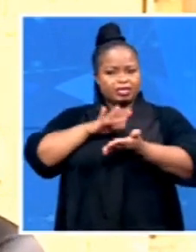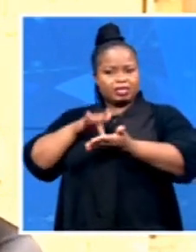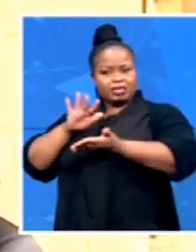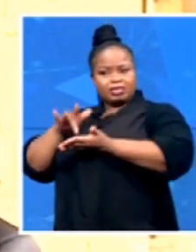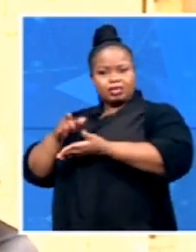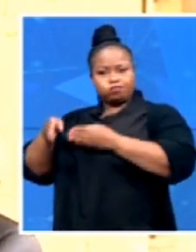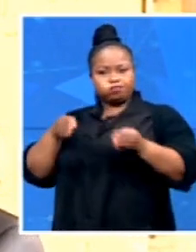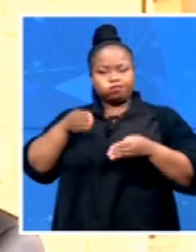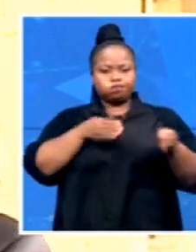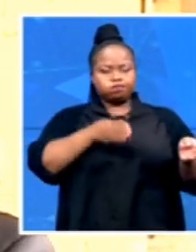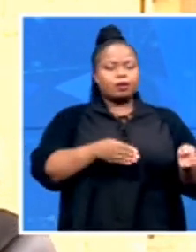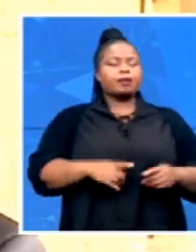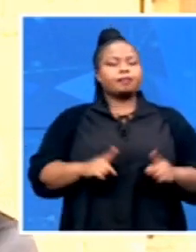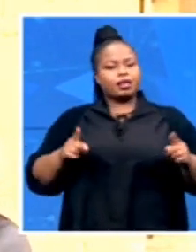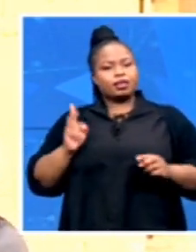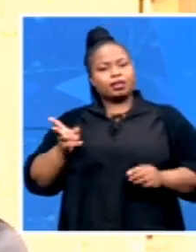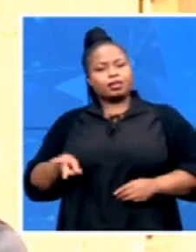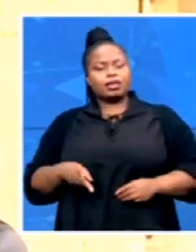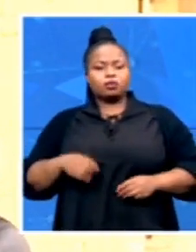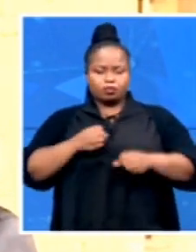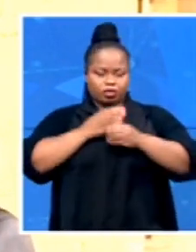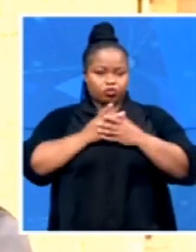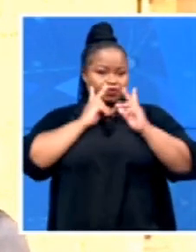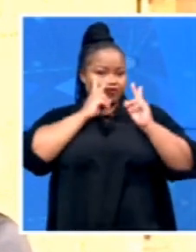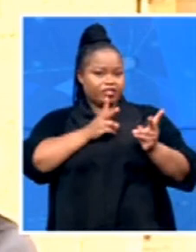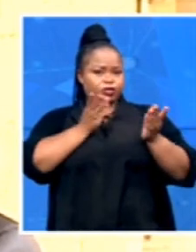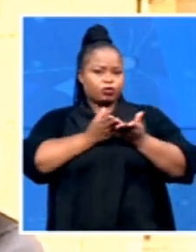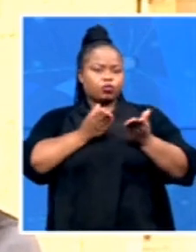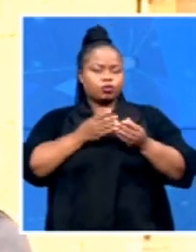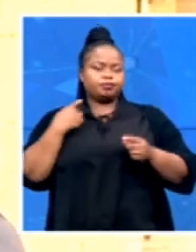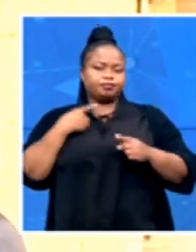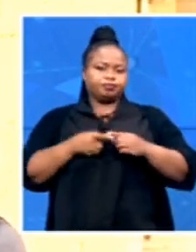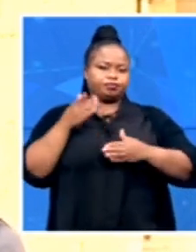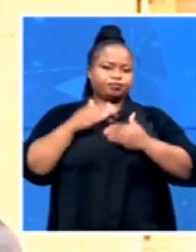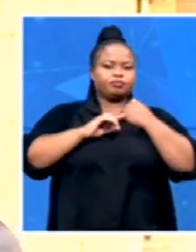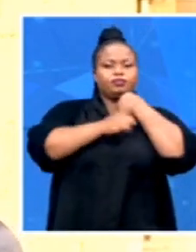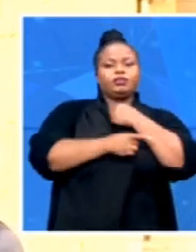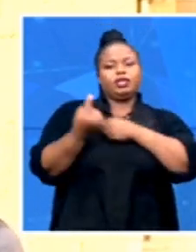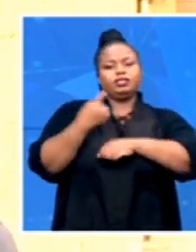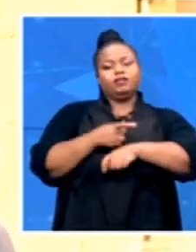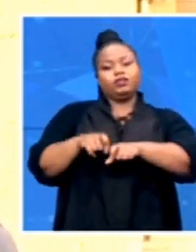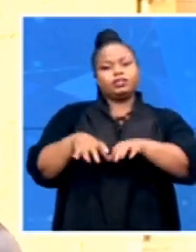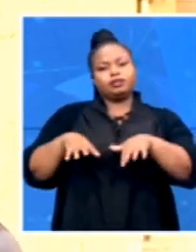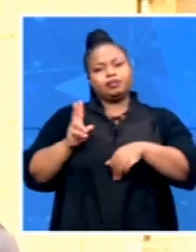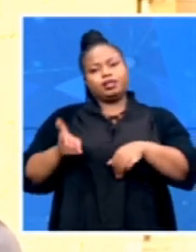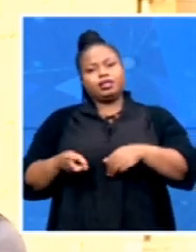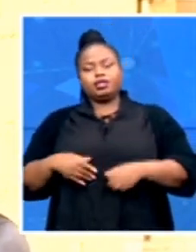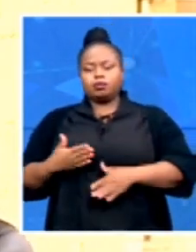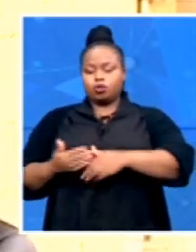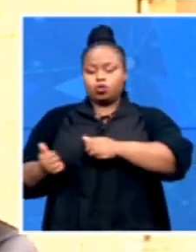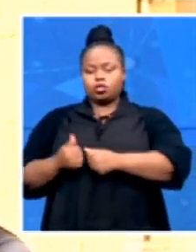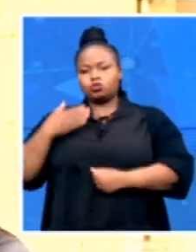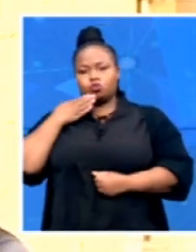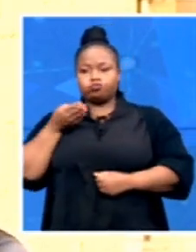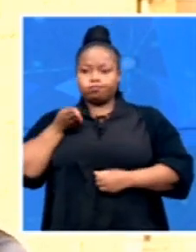monitoring that we visit schools until the last day of examinations. We're also assisted by my colleagues in the executive, led by the Premier himself,